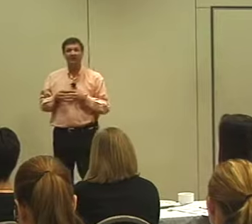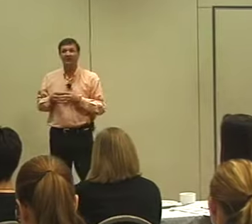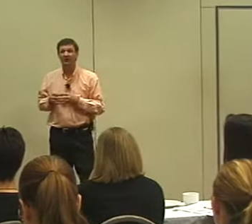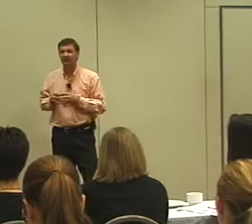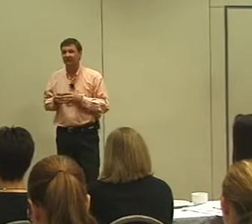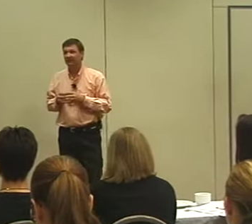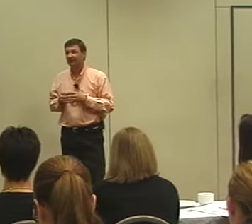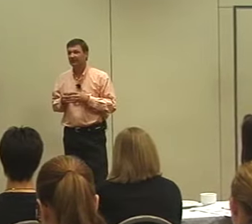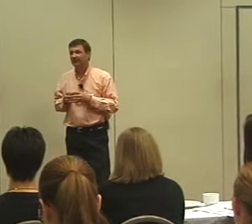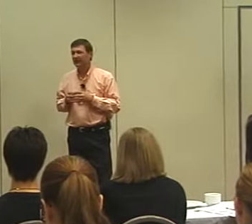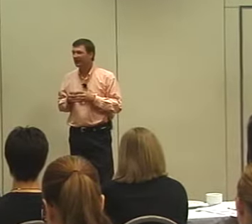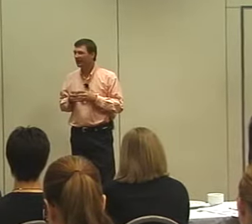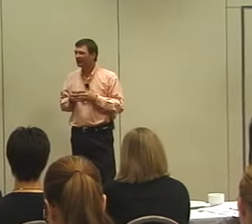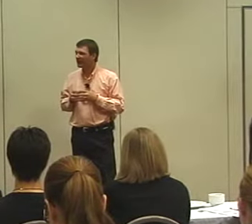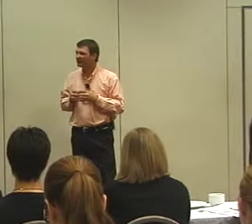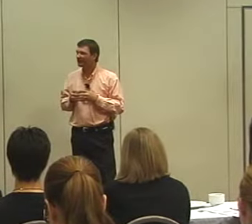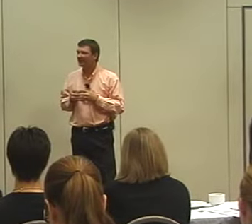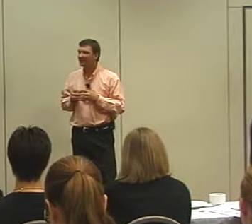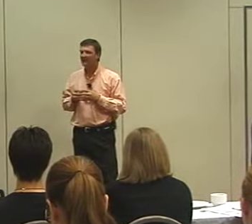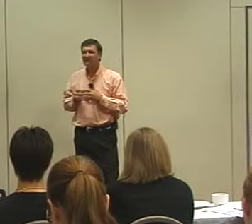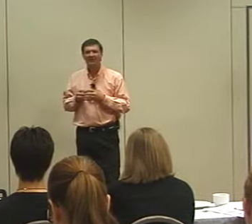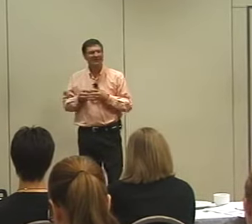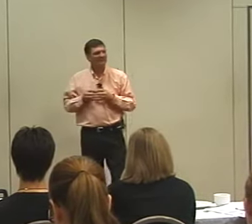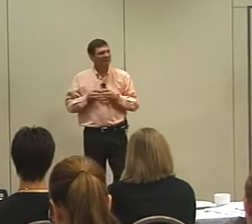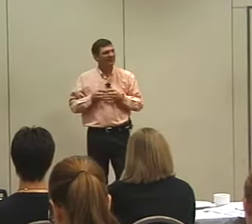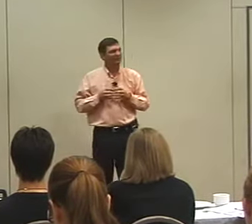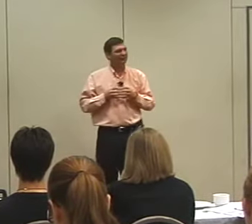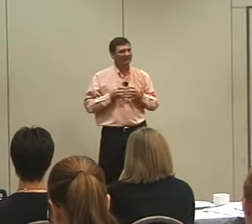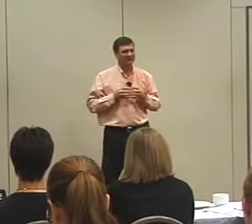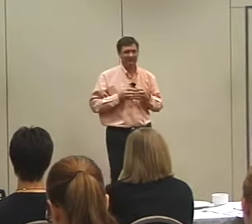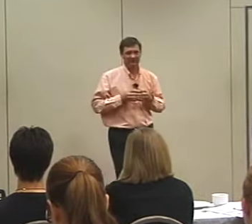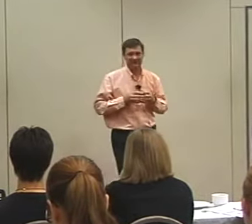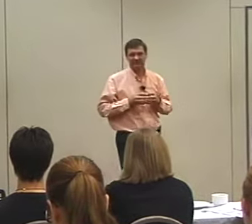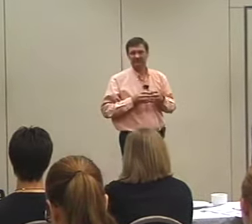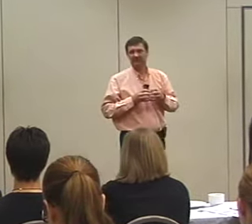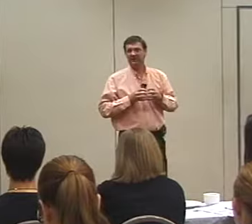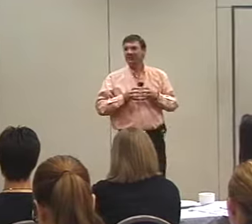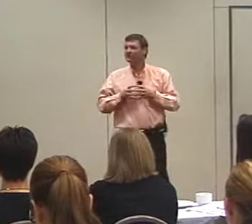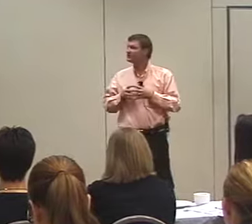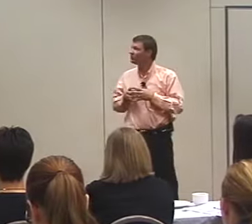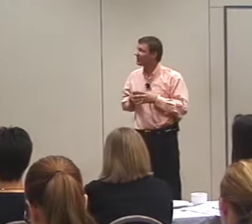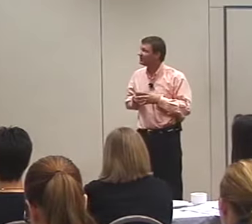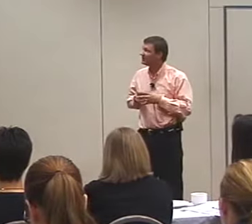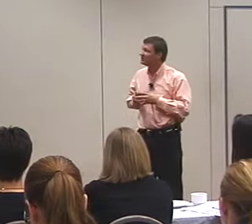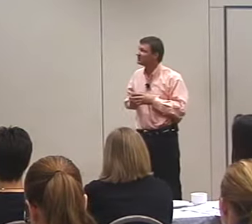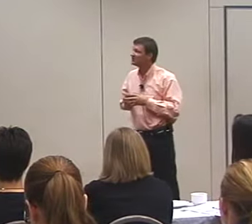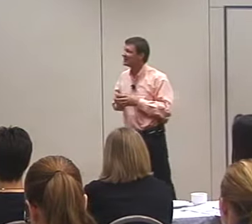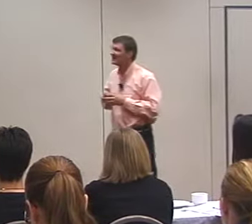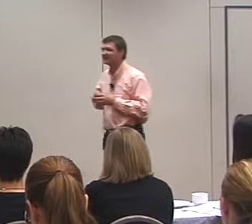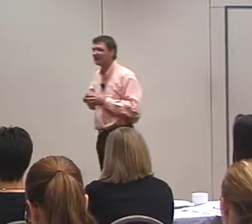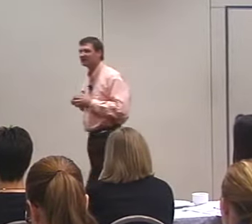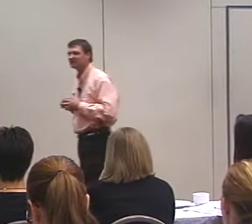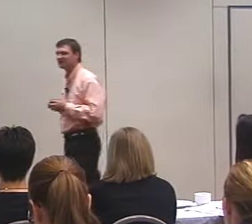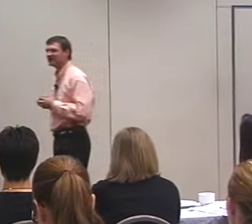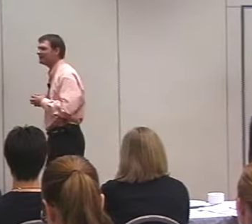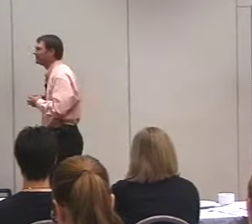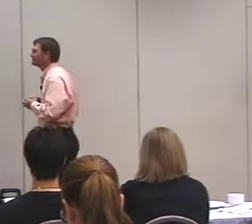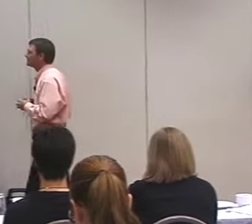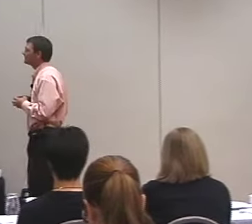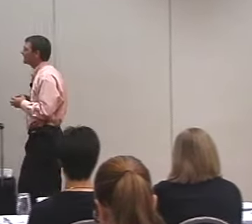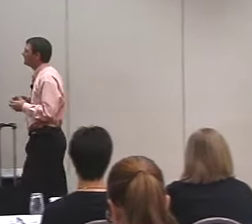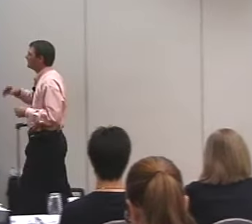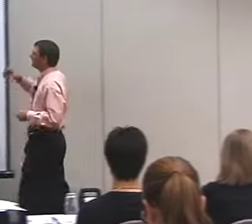by failures. I'd rather find them by prevention. So what I'm going to do instead is I'm going to